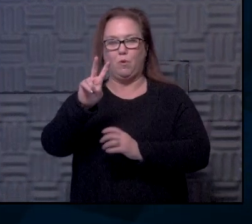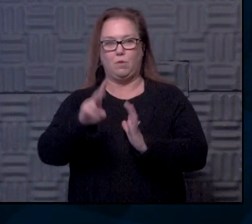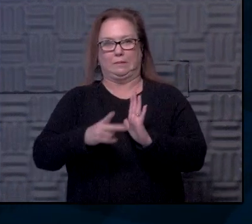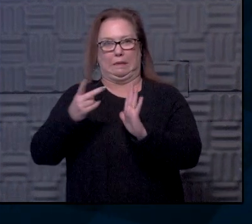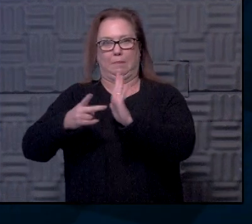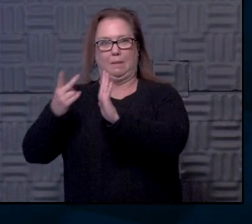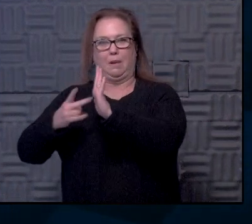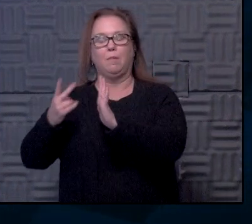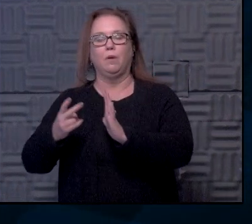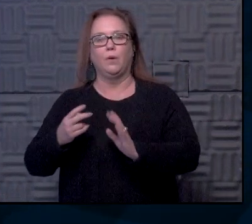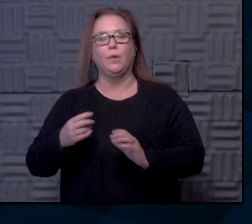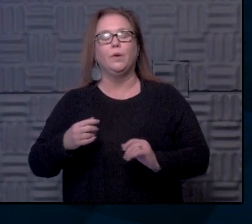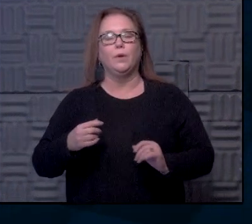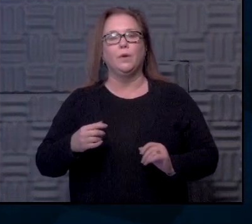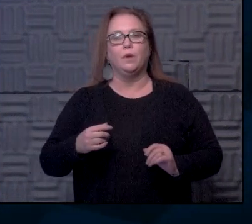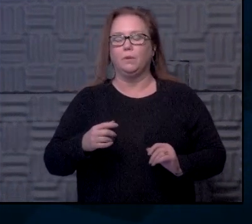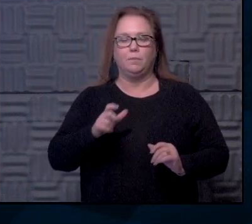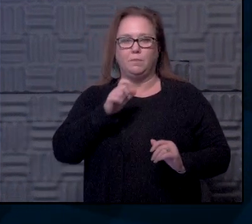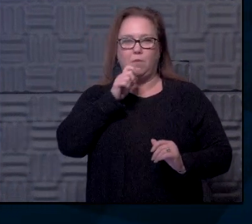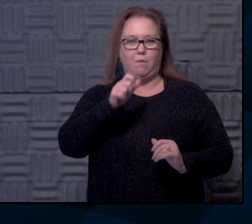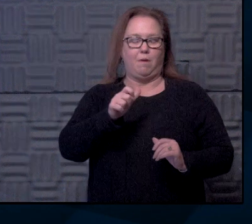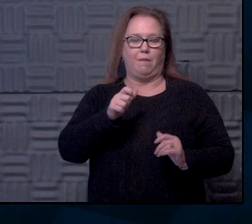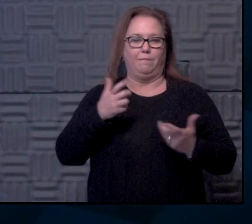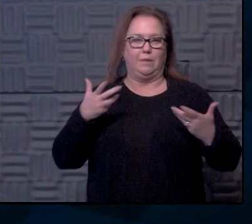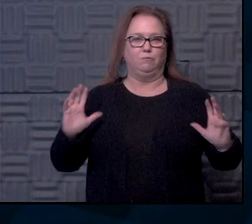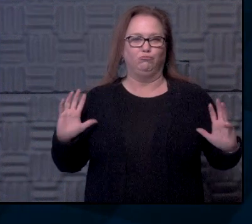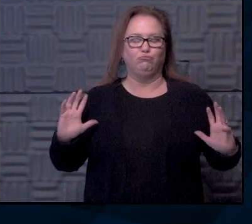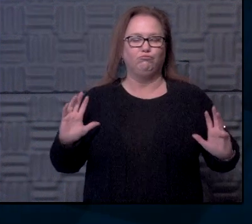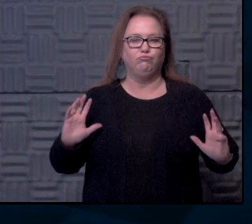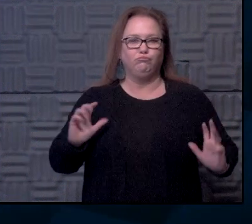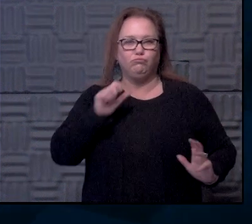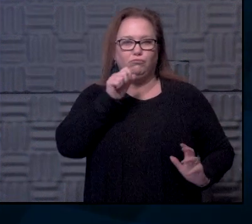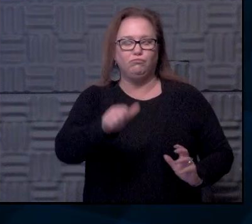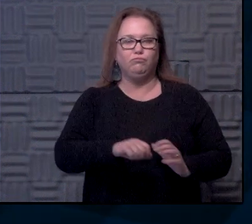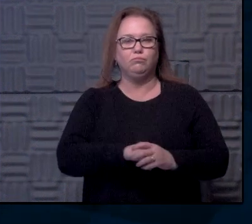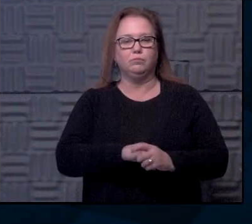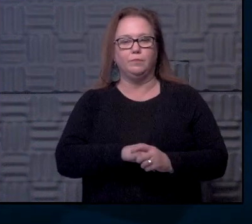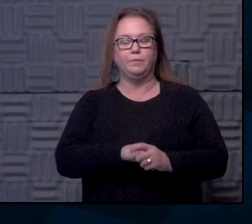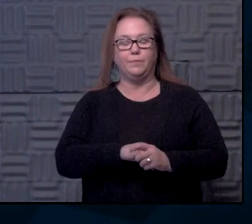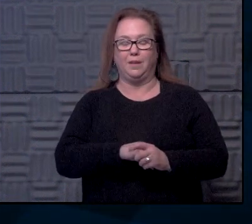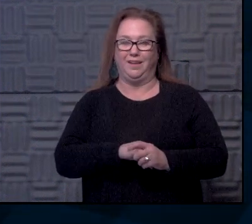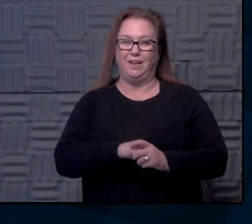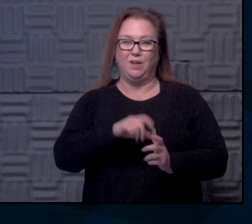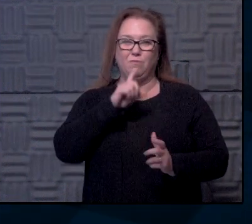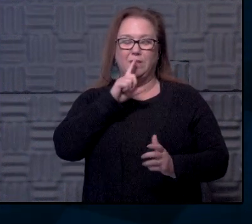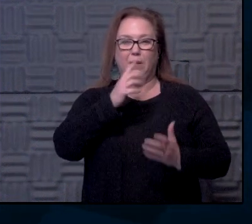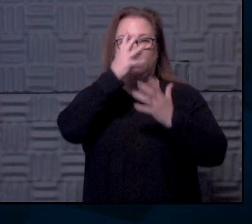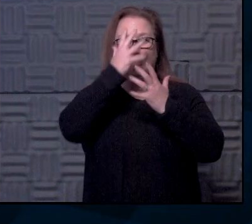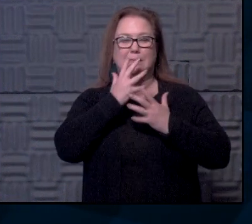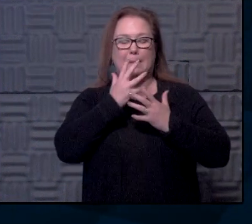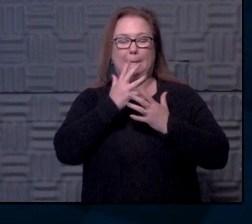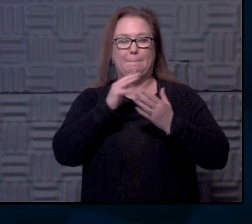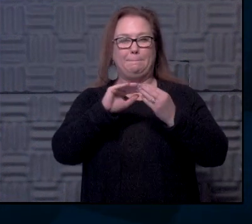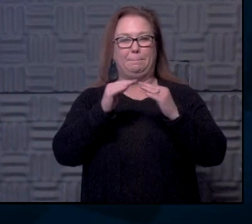news, but we're definitely not over the hump. The more sobering number, though, is probably on the next